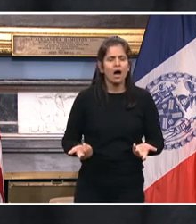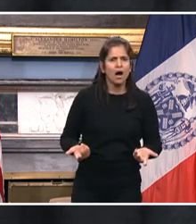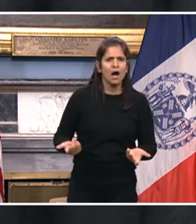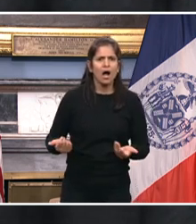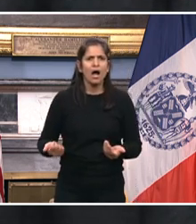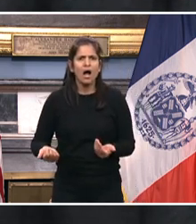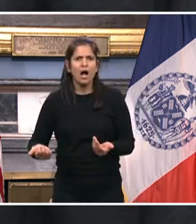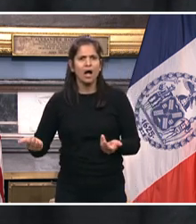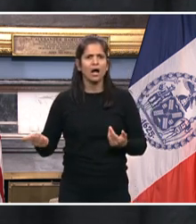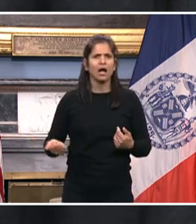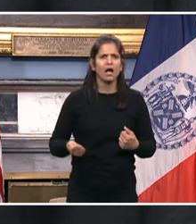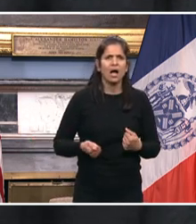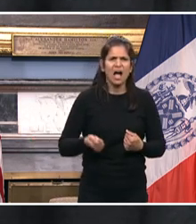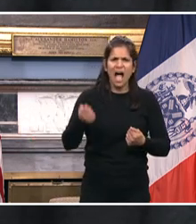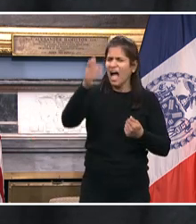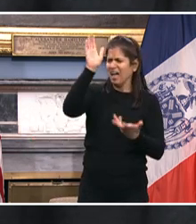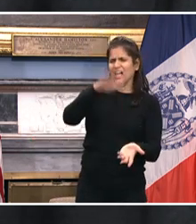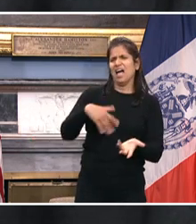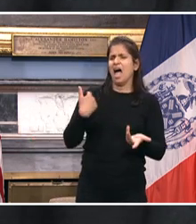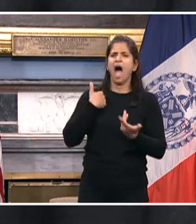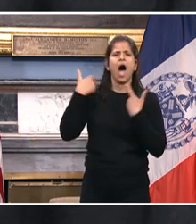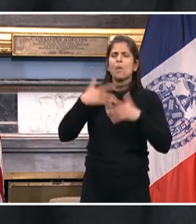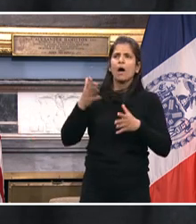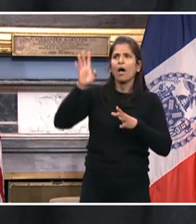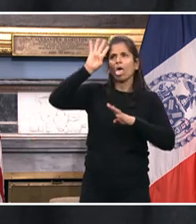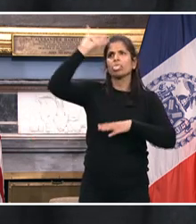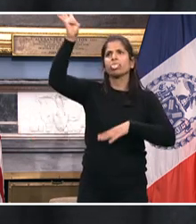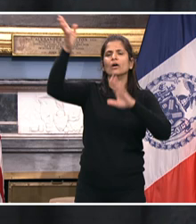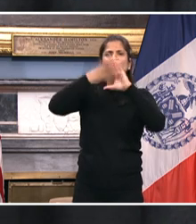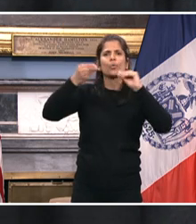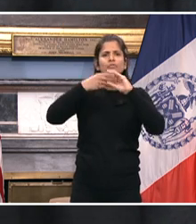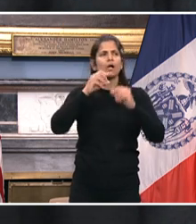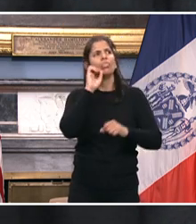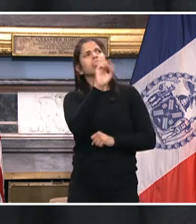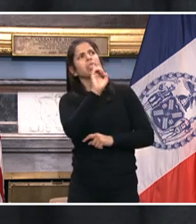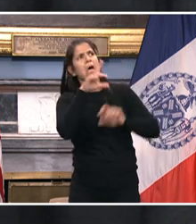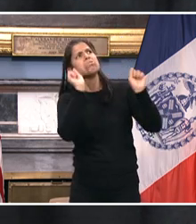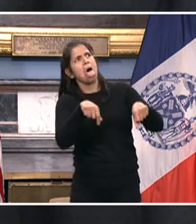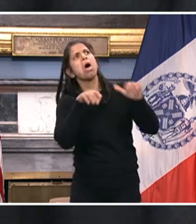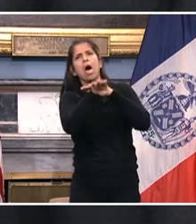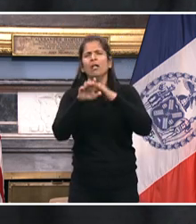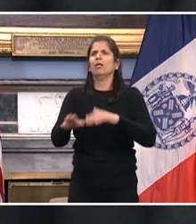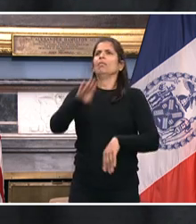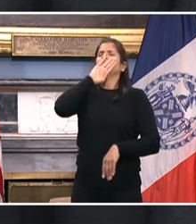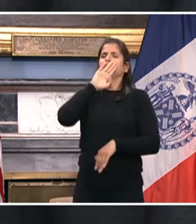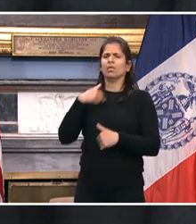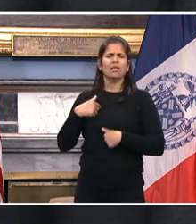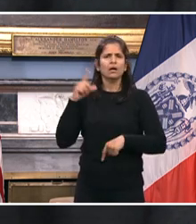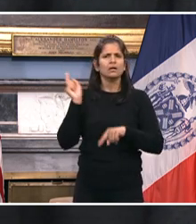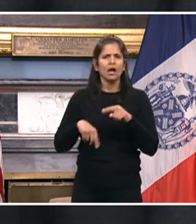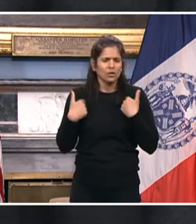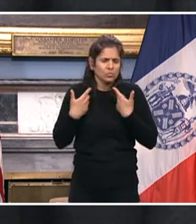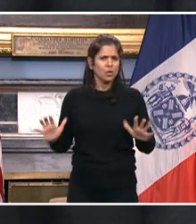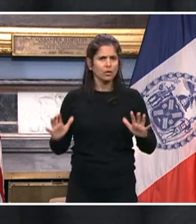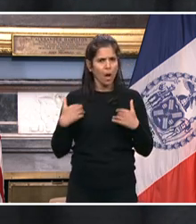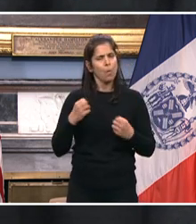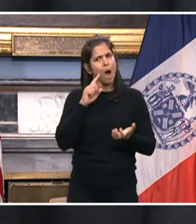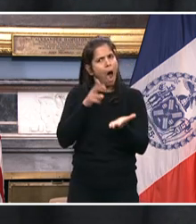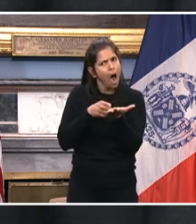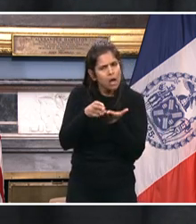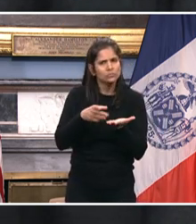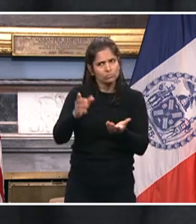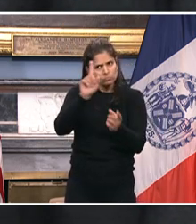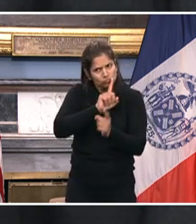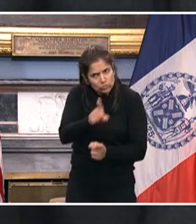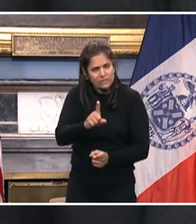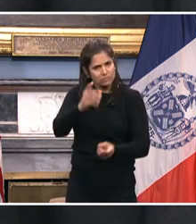very blunt conversation with him about it. So I don't know what is going on with him, but saying that our hospitals would turn away someone with